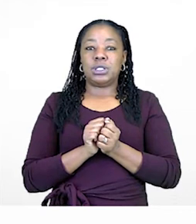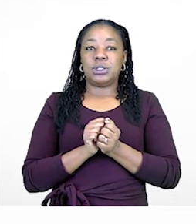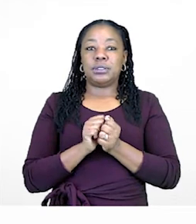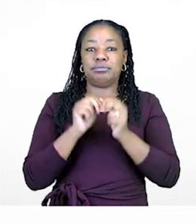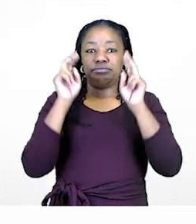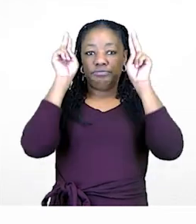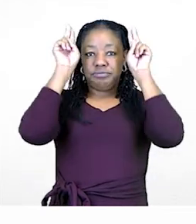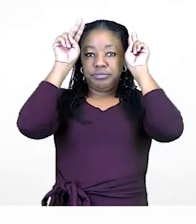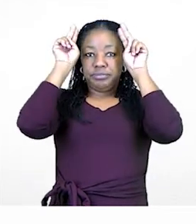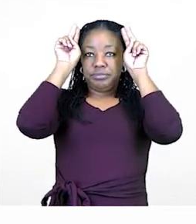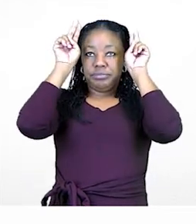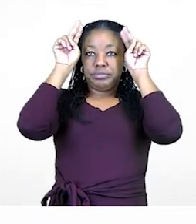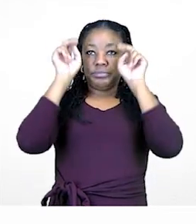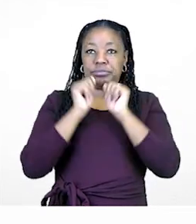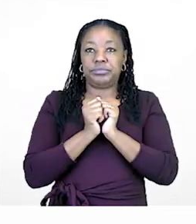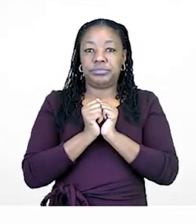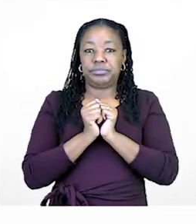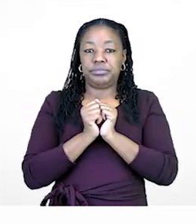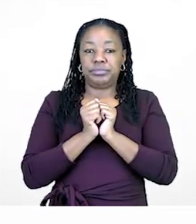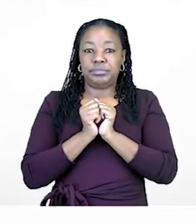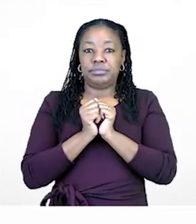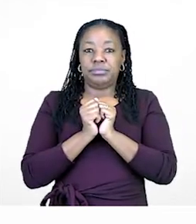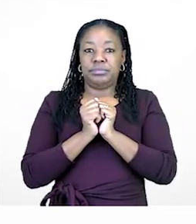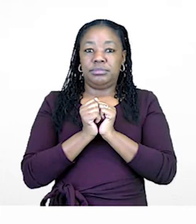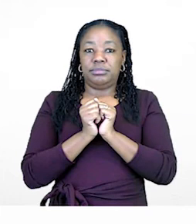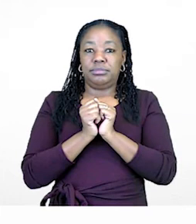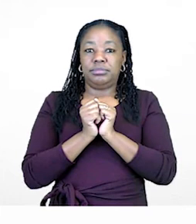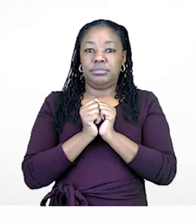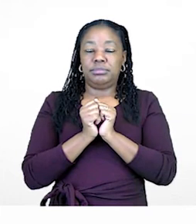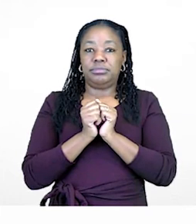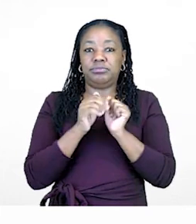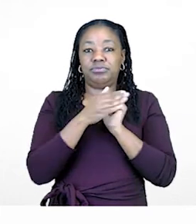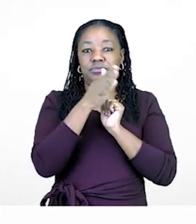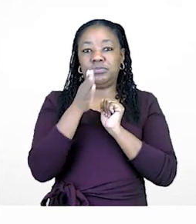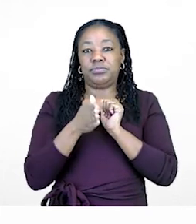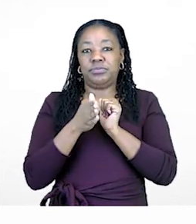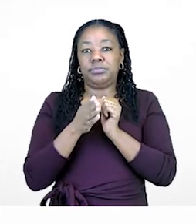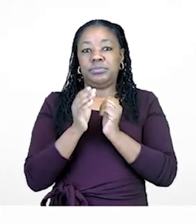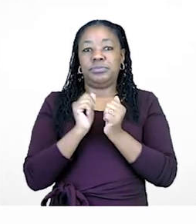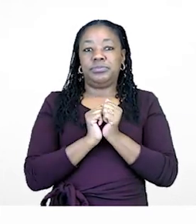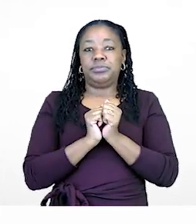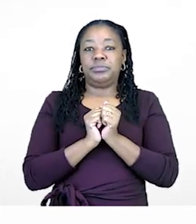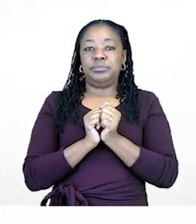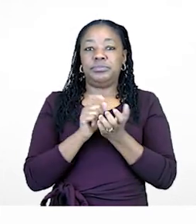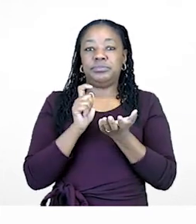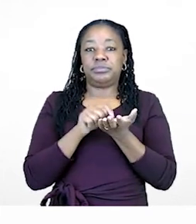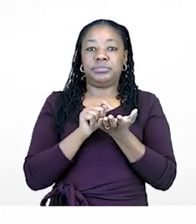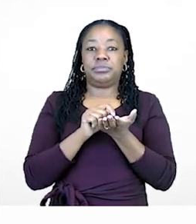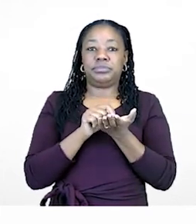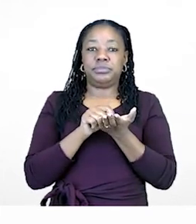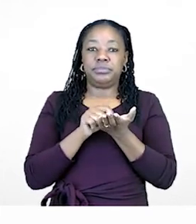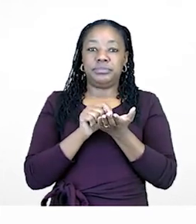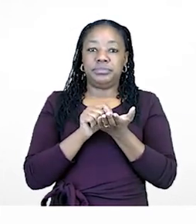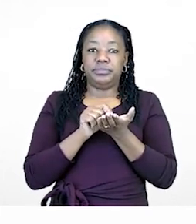hare? Very good. The next picture that we can see is of another animal, and this one is called